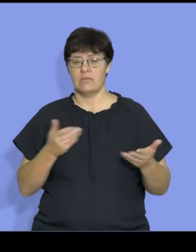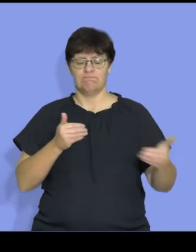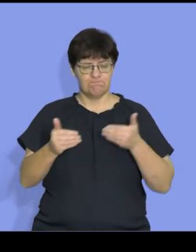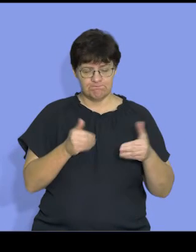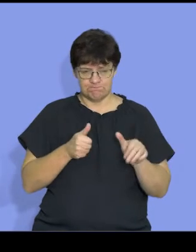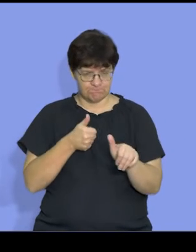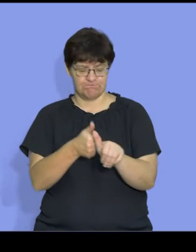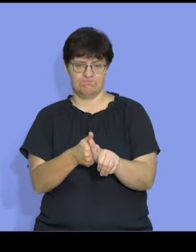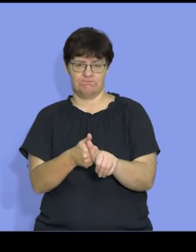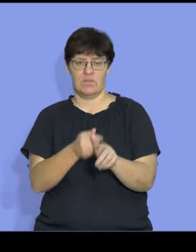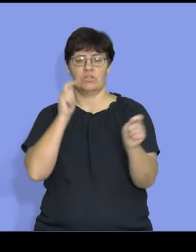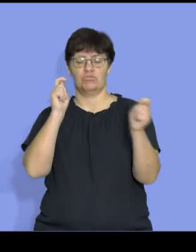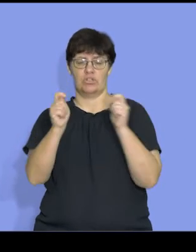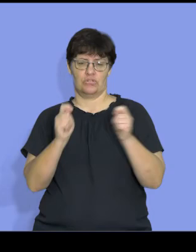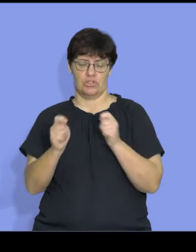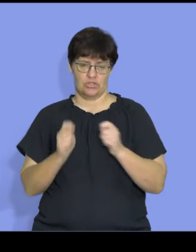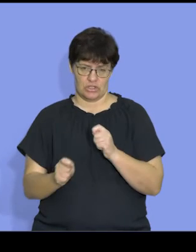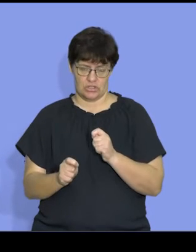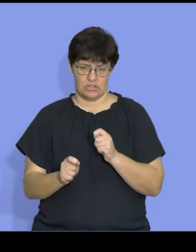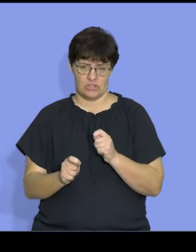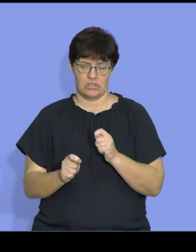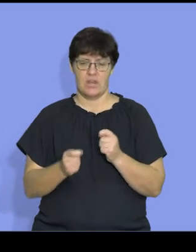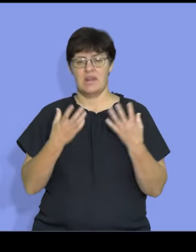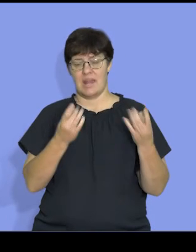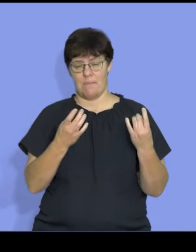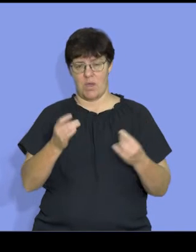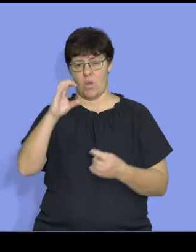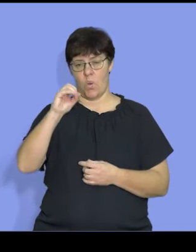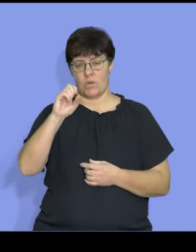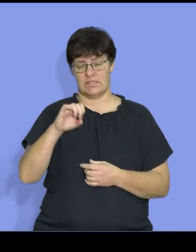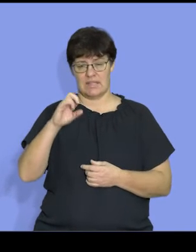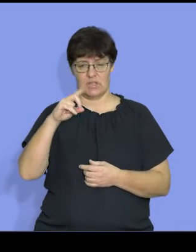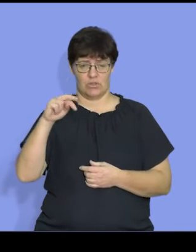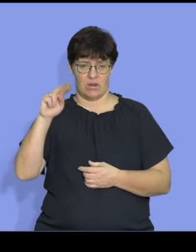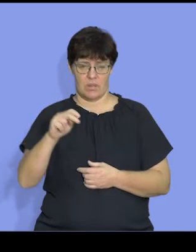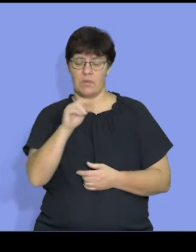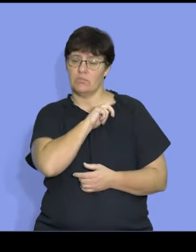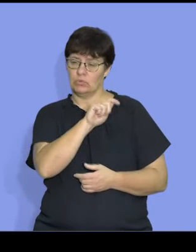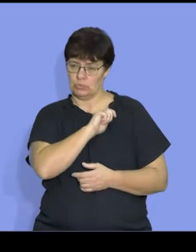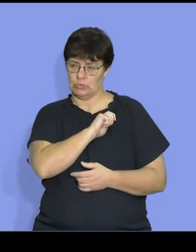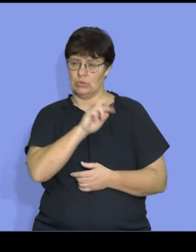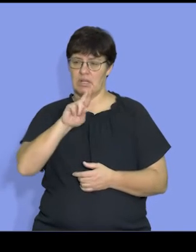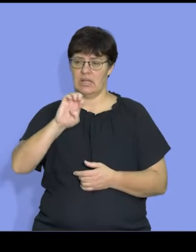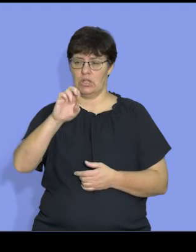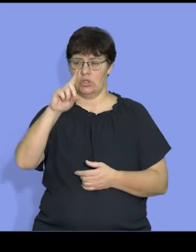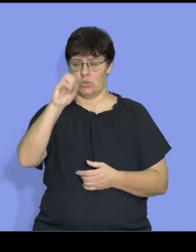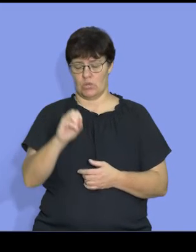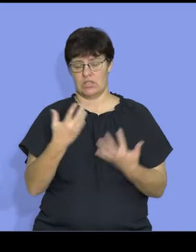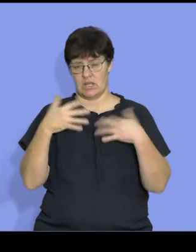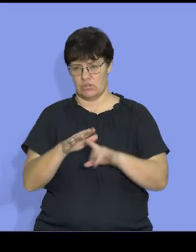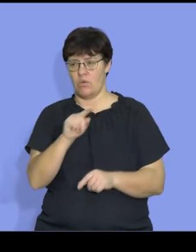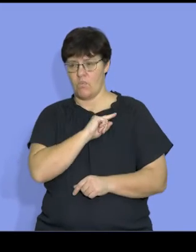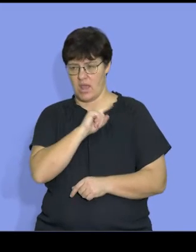of the changes in the oxidation numbers. So this is definitely a redox reaction, and the reason for that is that there